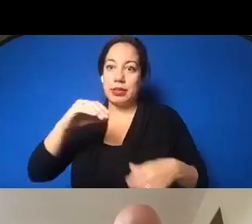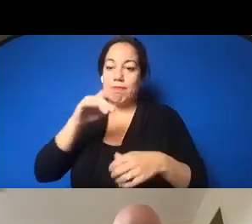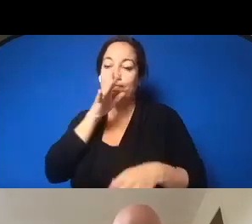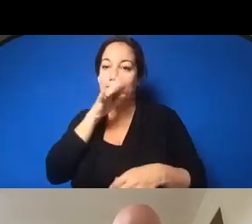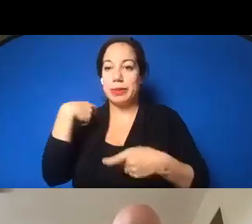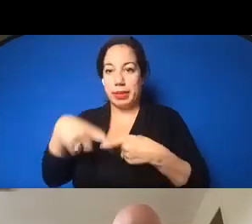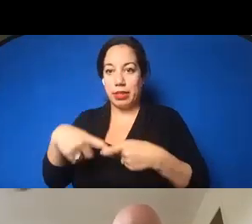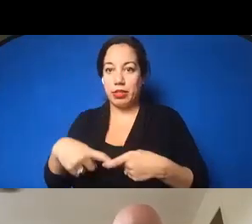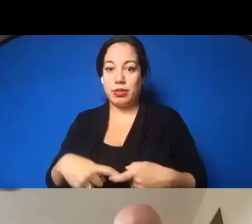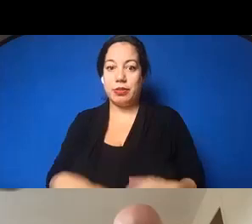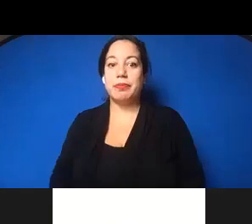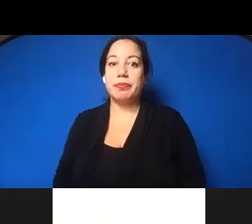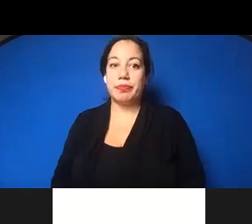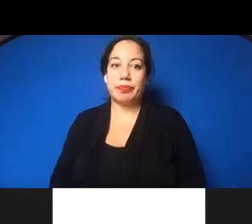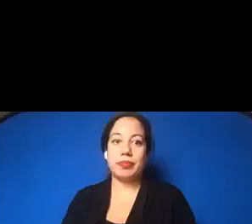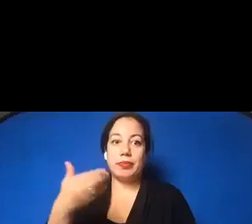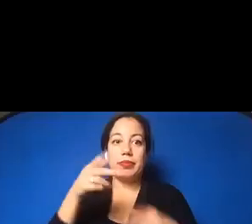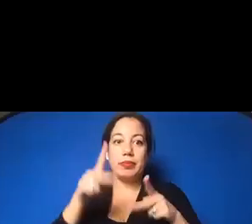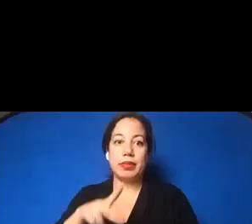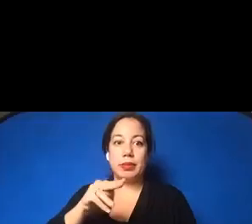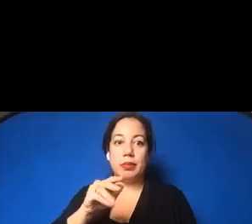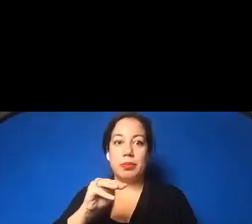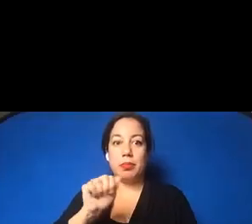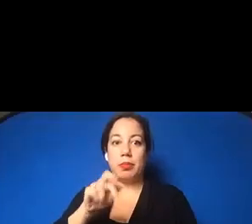Garrido. Thank you for joining us.